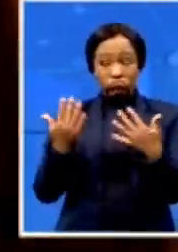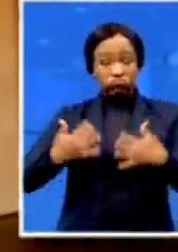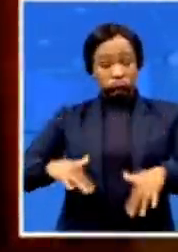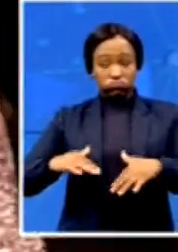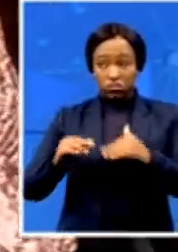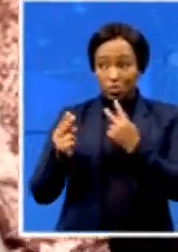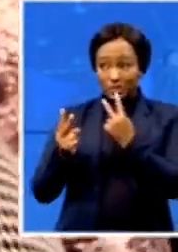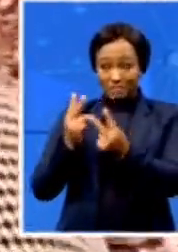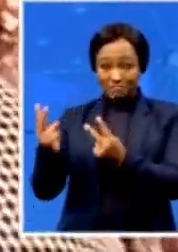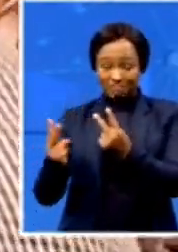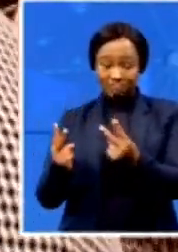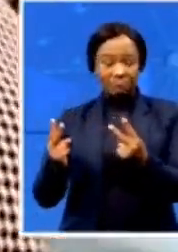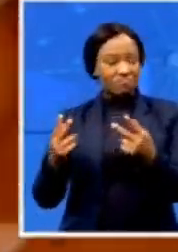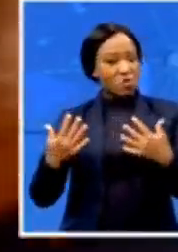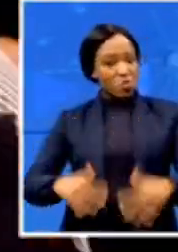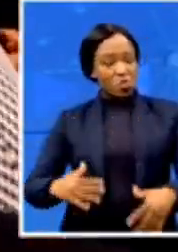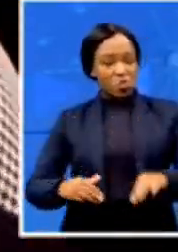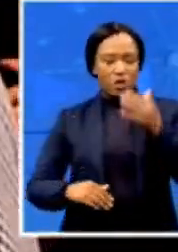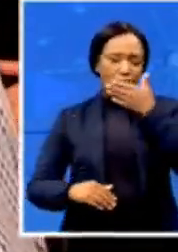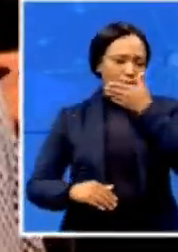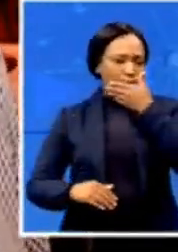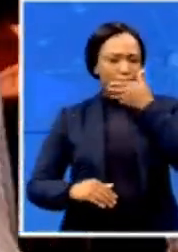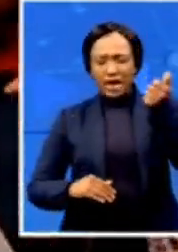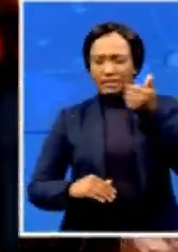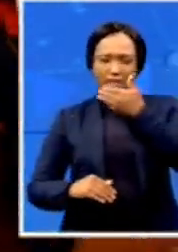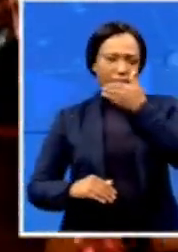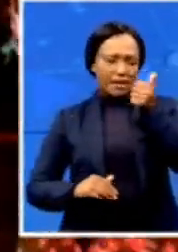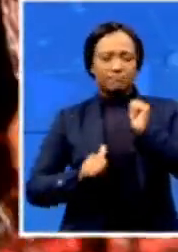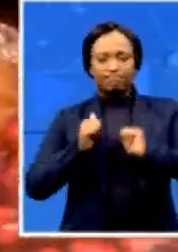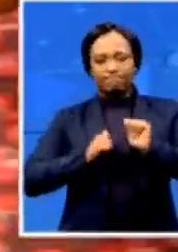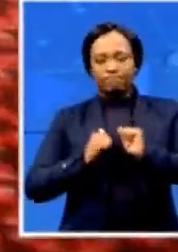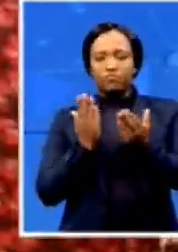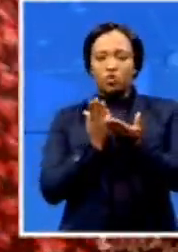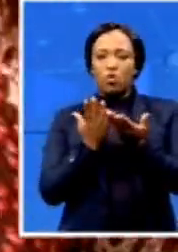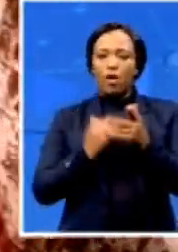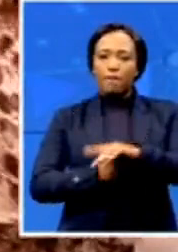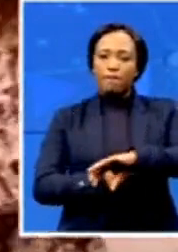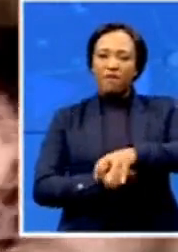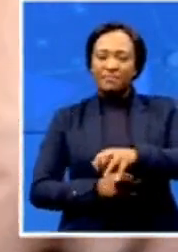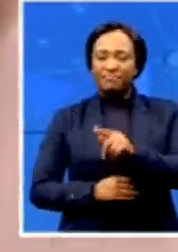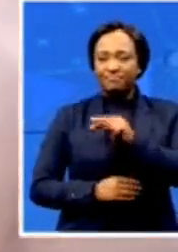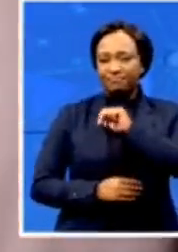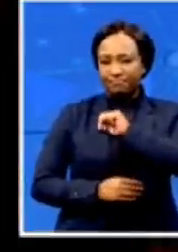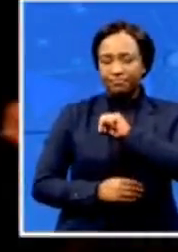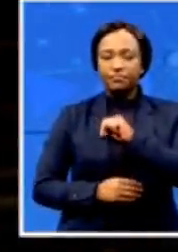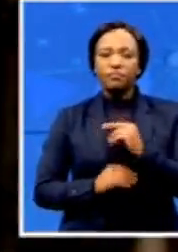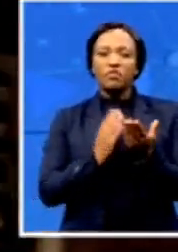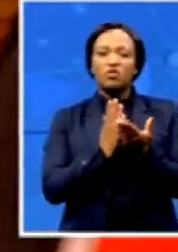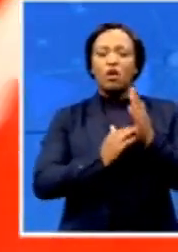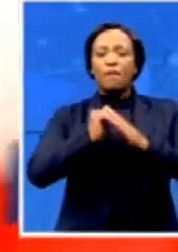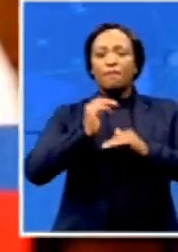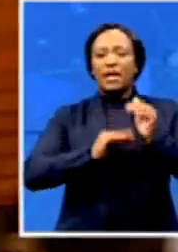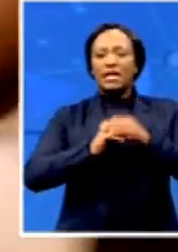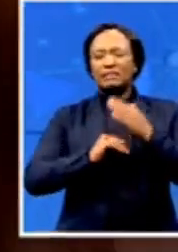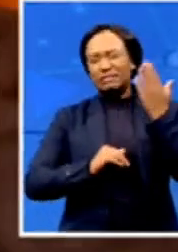performing schools in the province of KwaZulu-Natal. The school was built in 1966, so this year